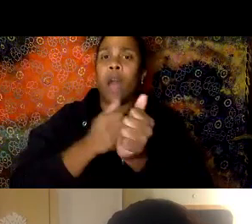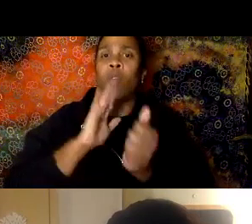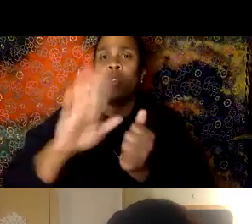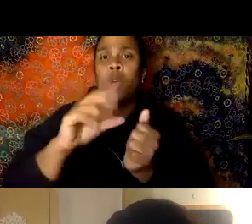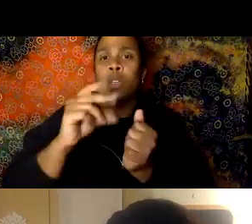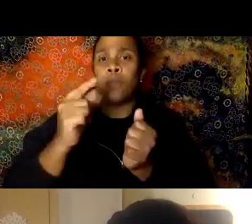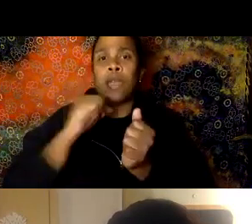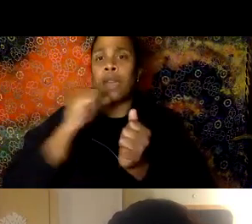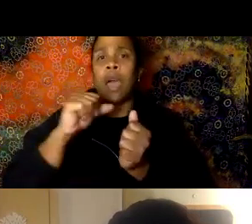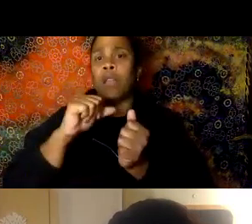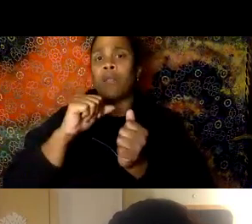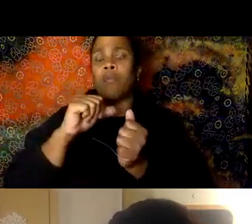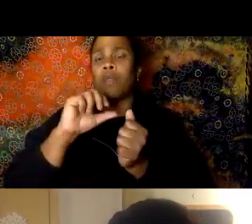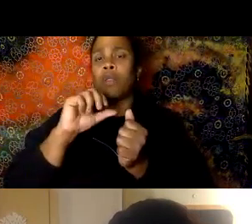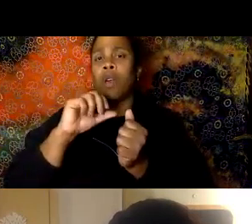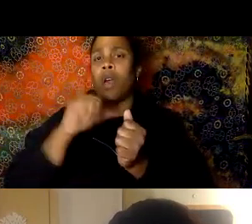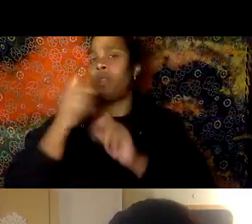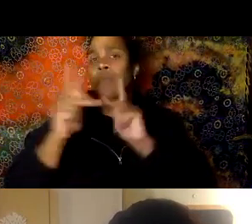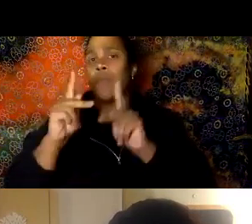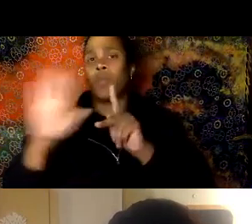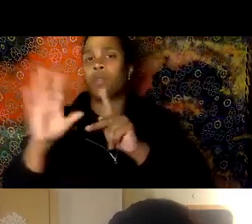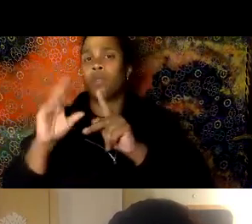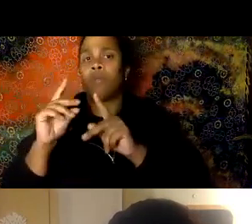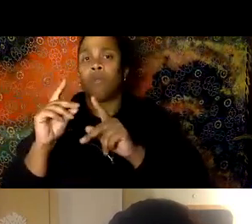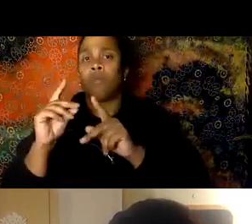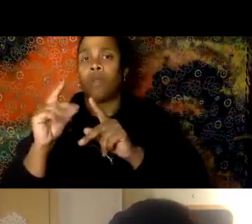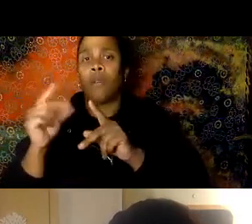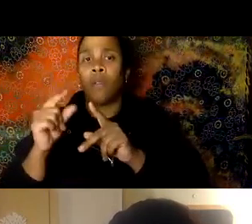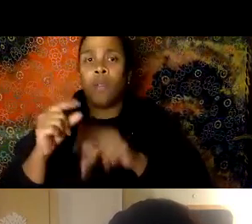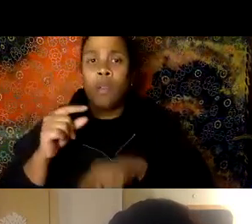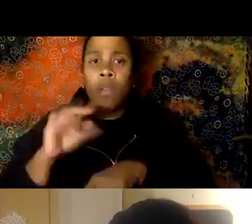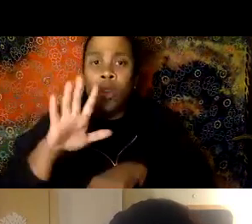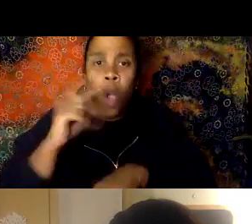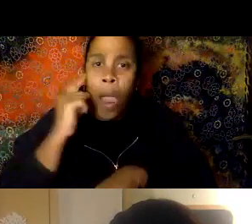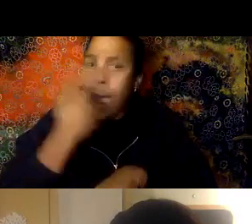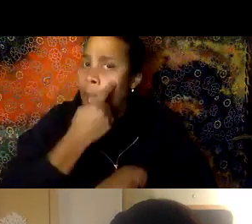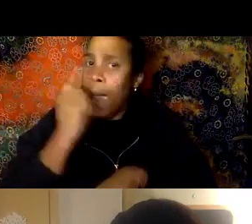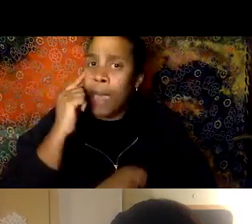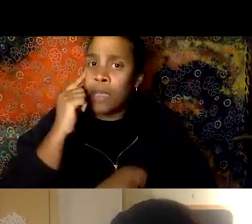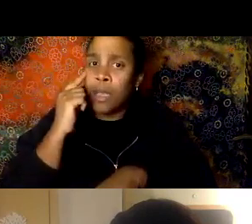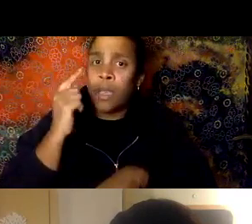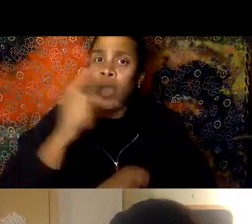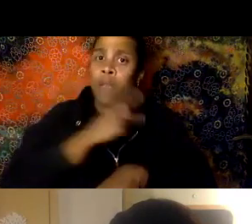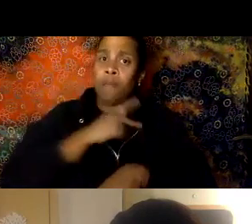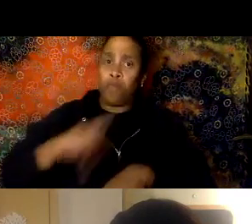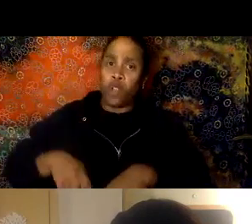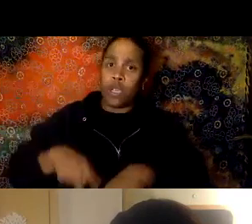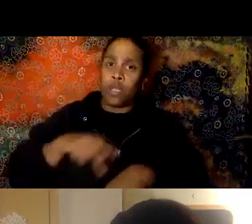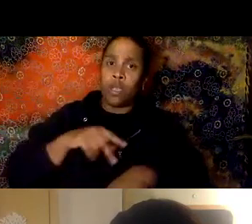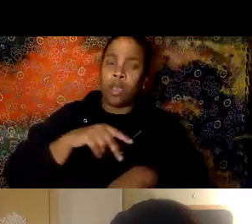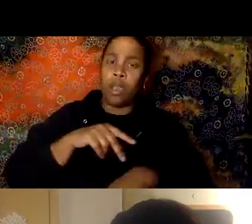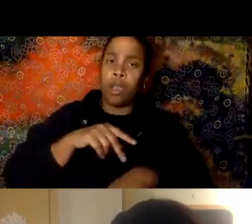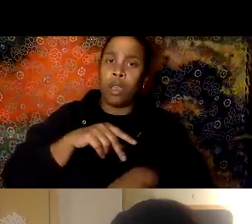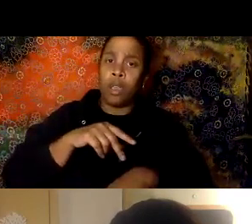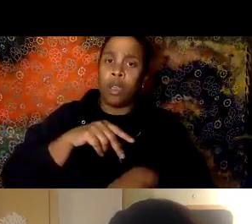And then looking at your eyes, it looks like two of your talents are called priest, priestess, and scholar. So priest, priestess is about